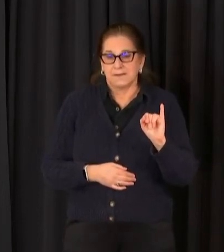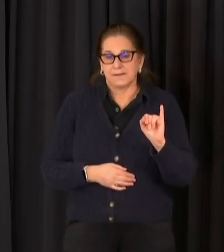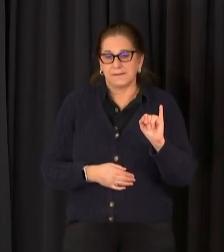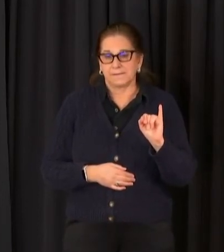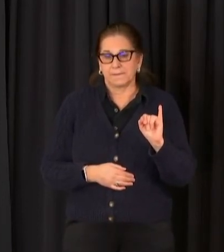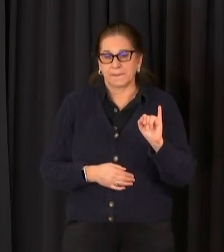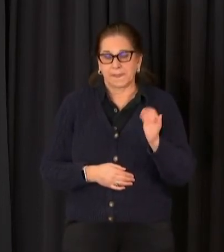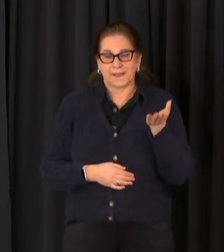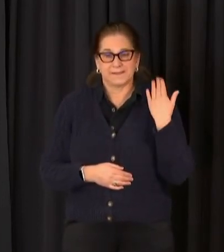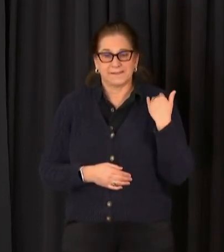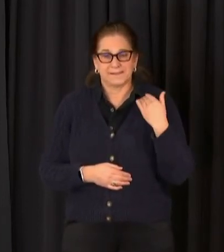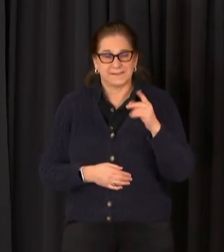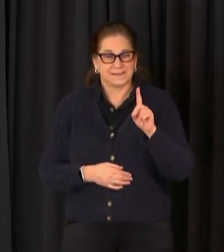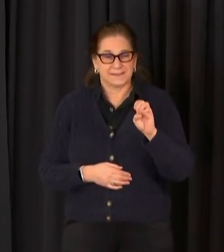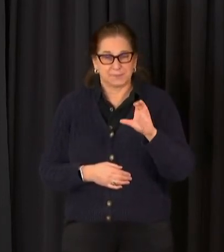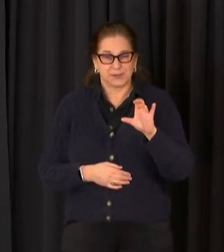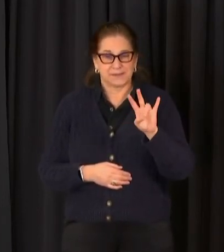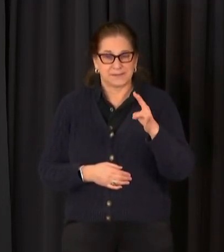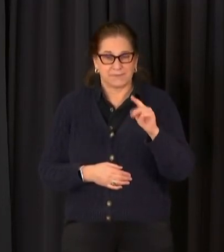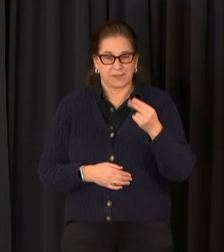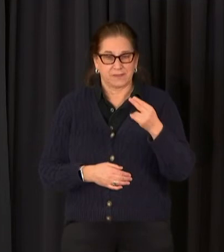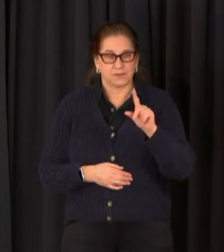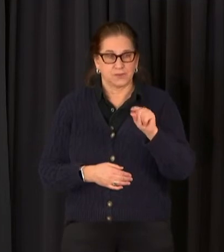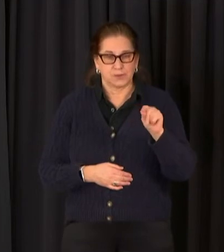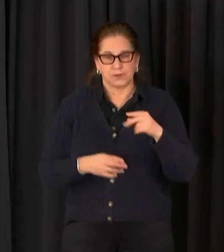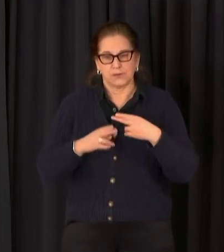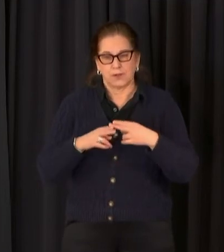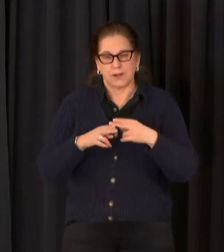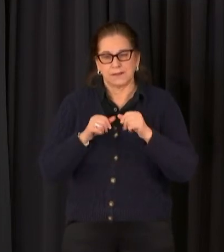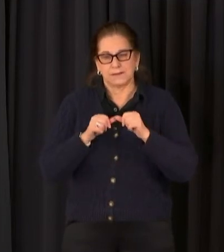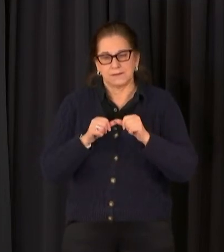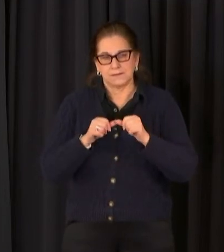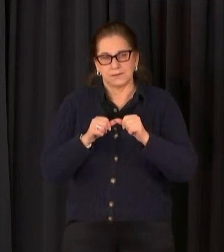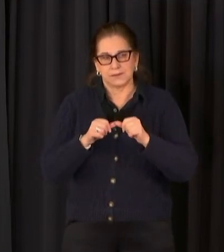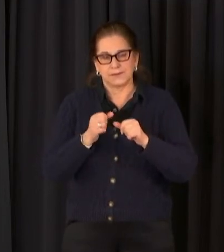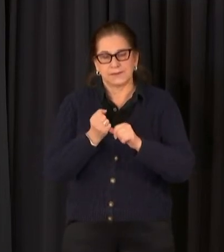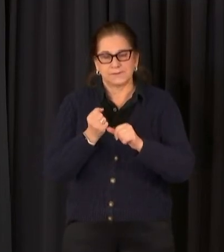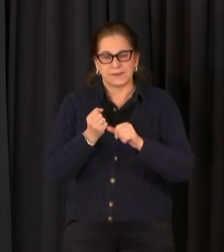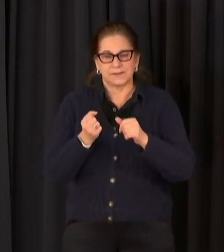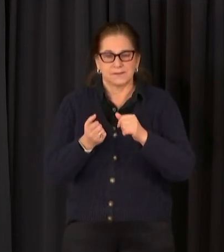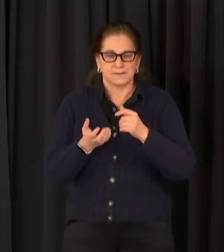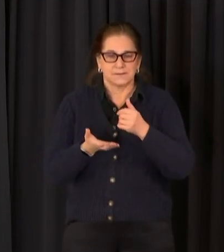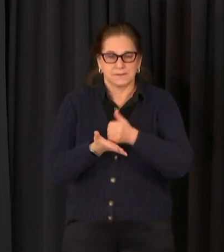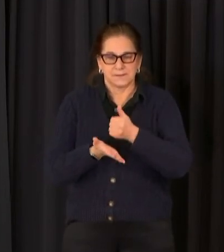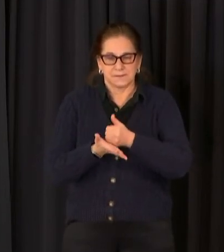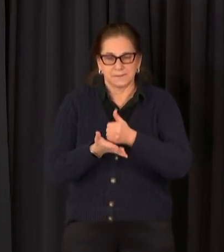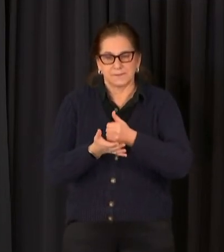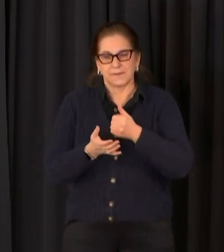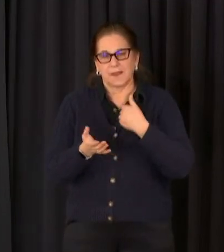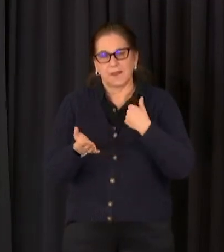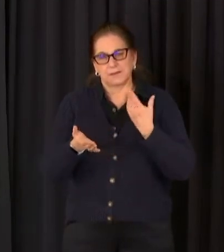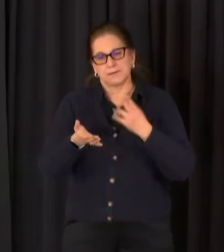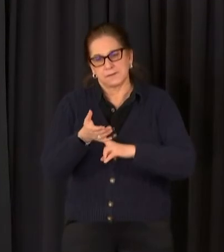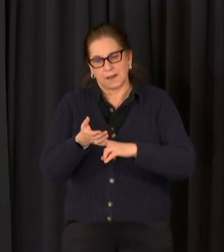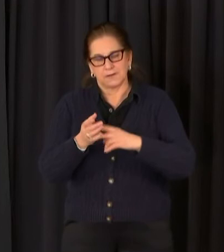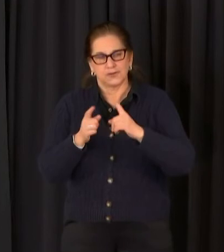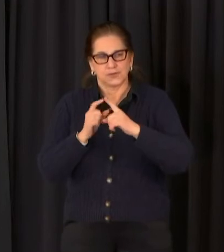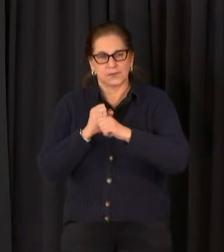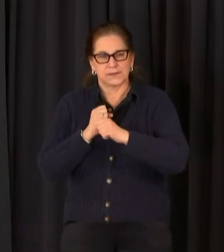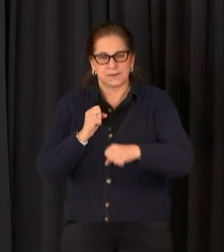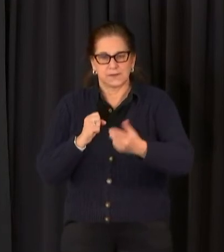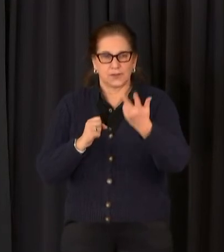Continued Assistance Act was signed into law. This extended 3 programs, and it also